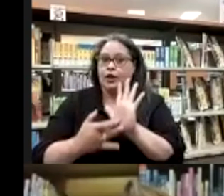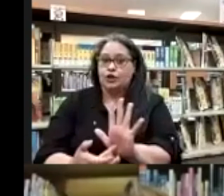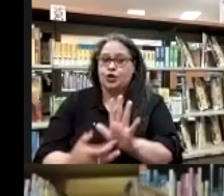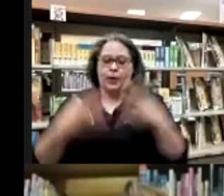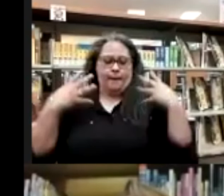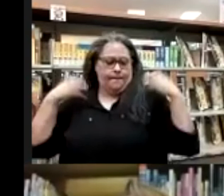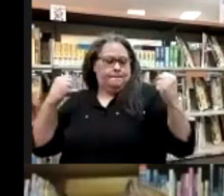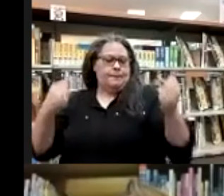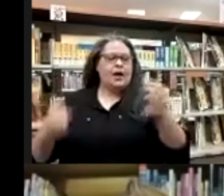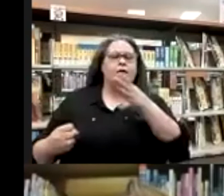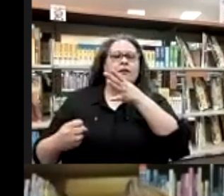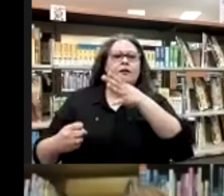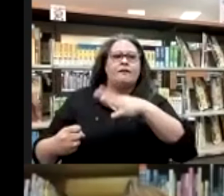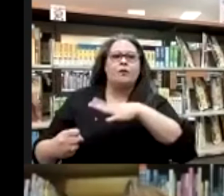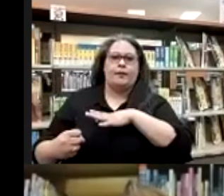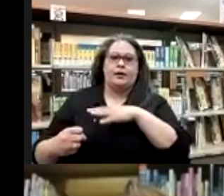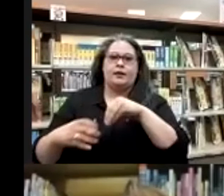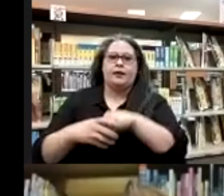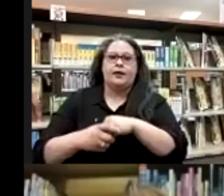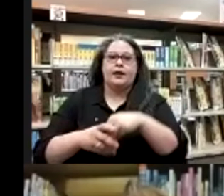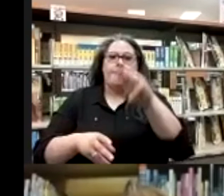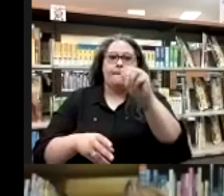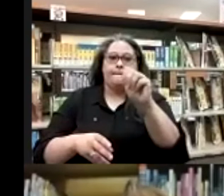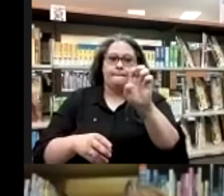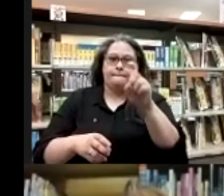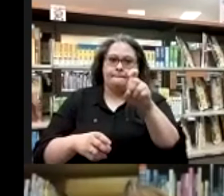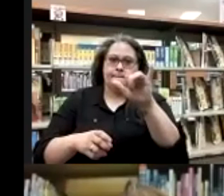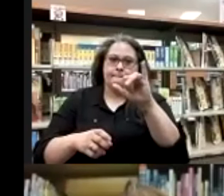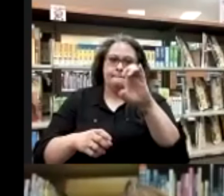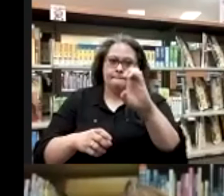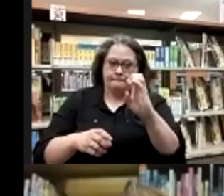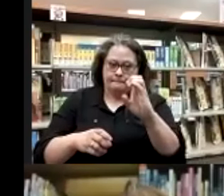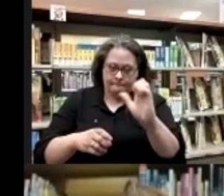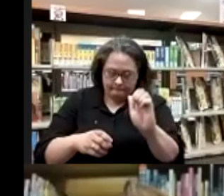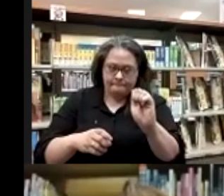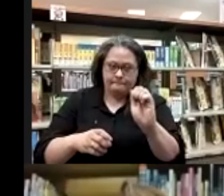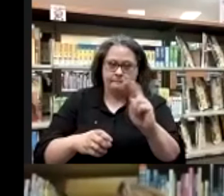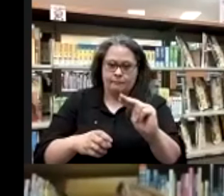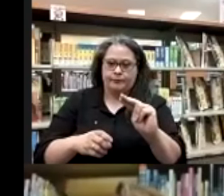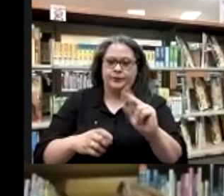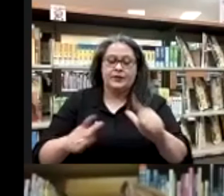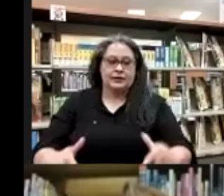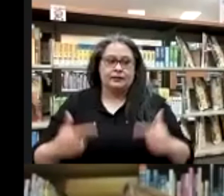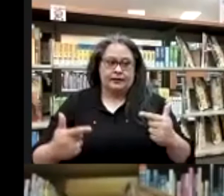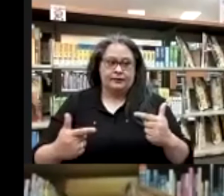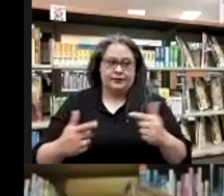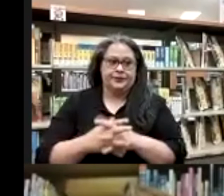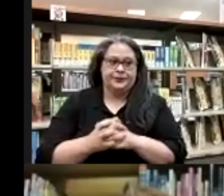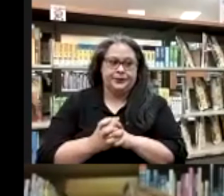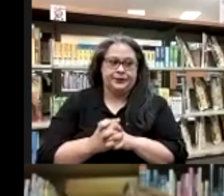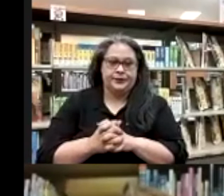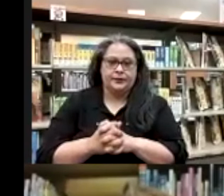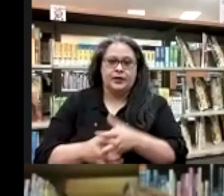women in Native Mexican culture and explore the identities of the communities and individuals. The